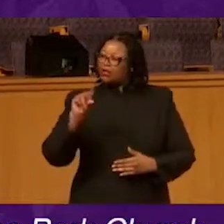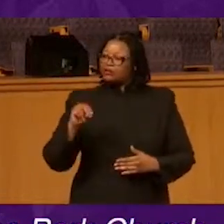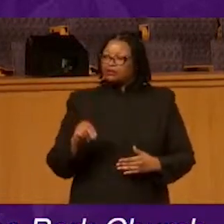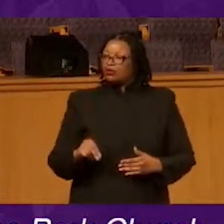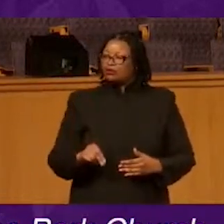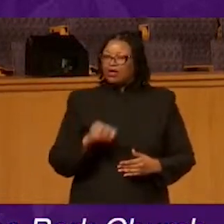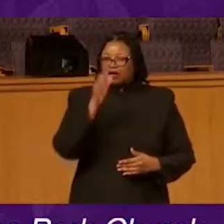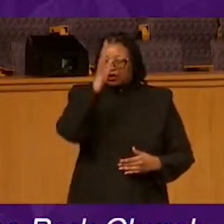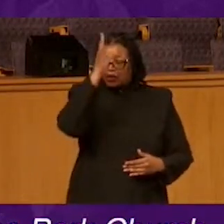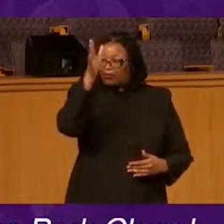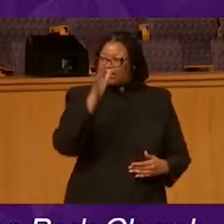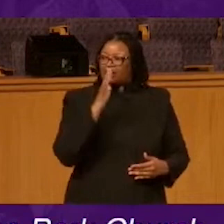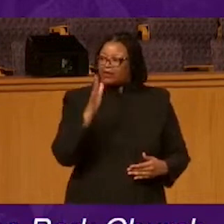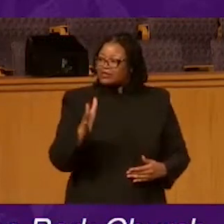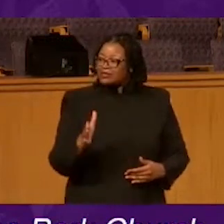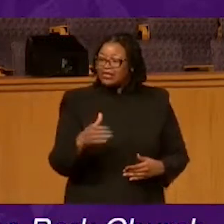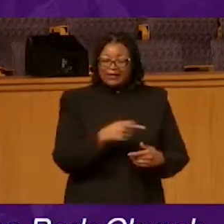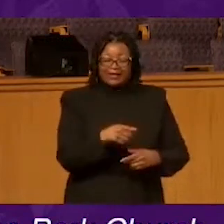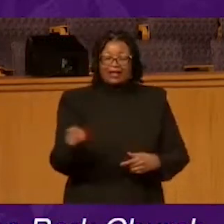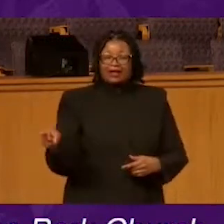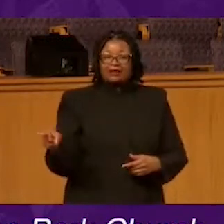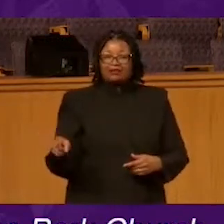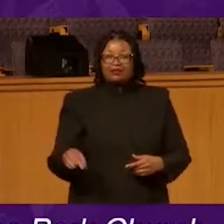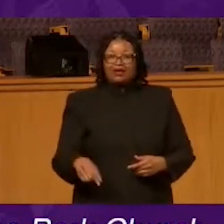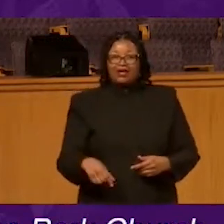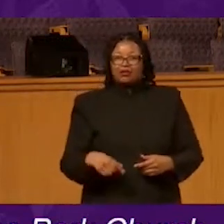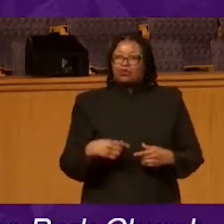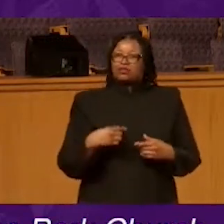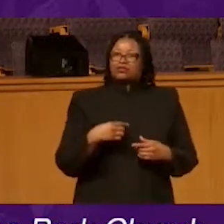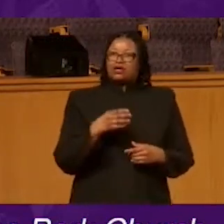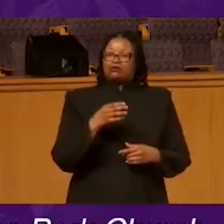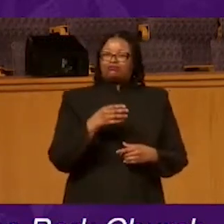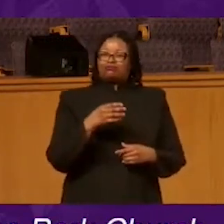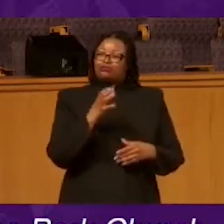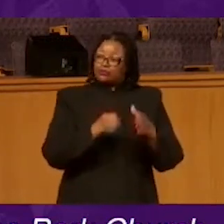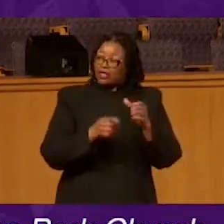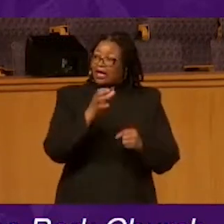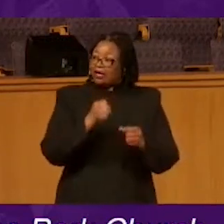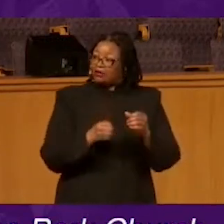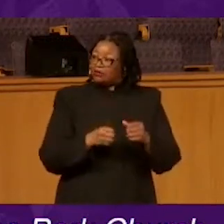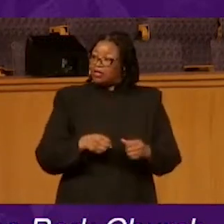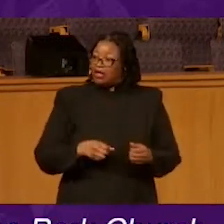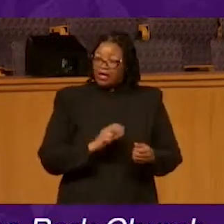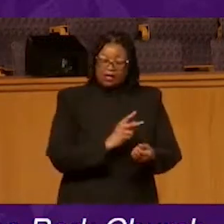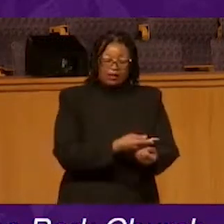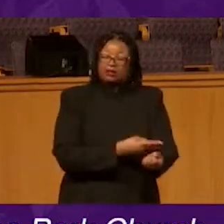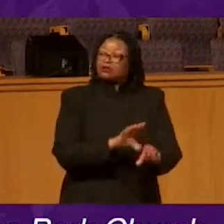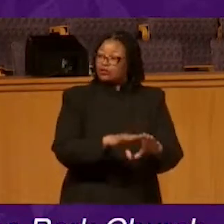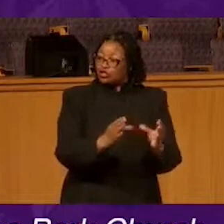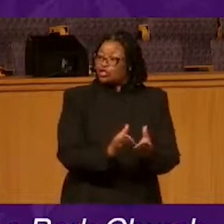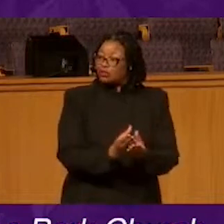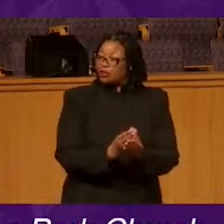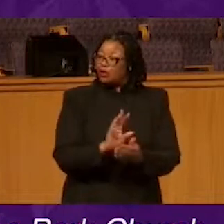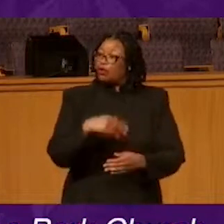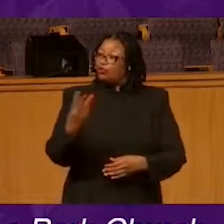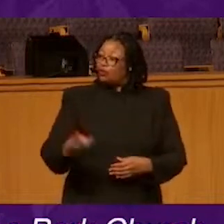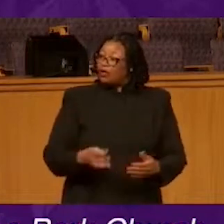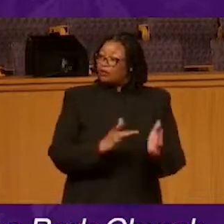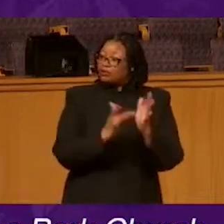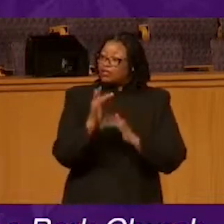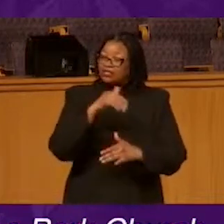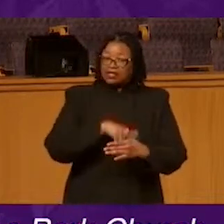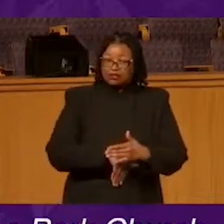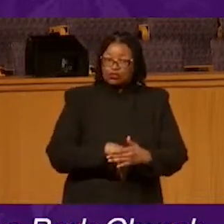parents present. It's the cows and the sheep who welcome Jesus into the world. It's shepherds and